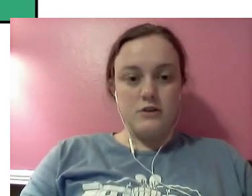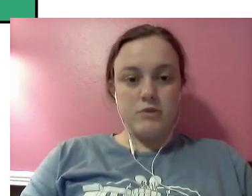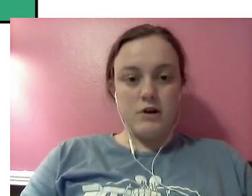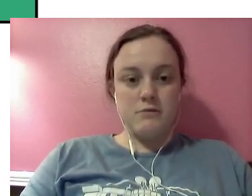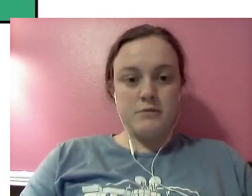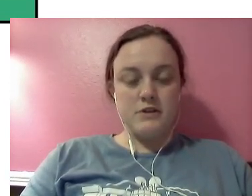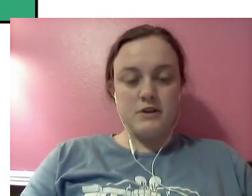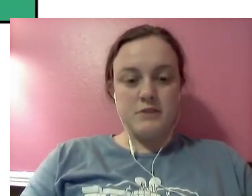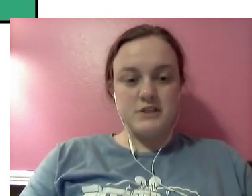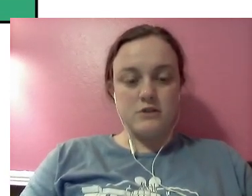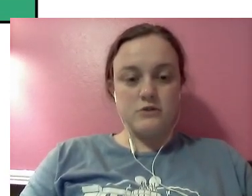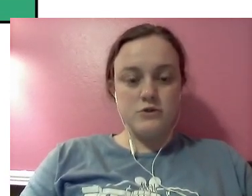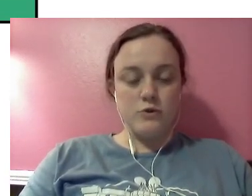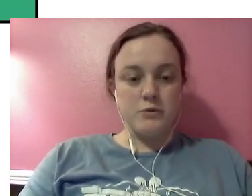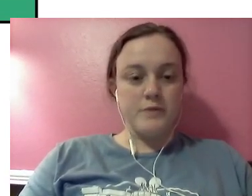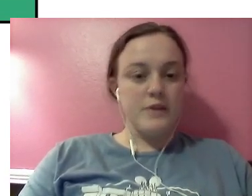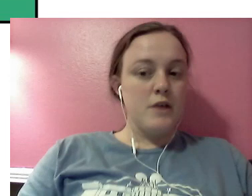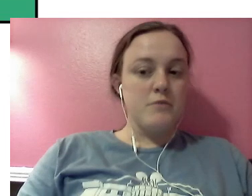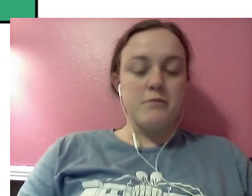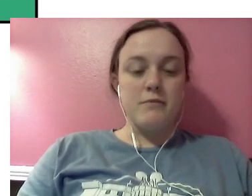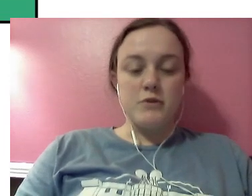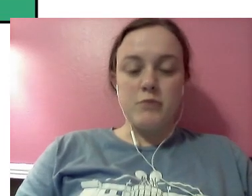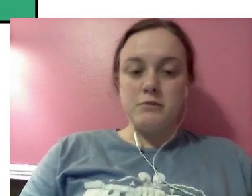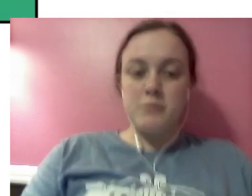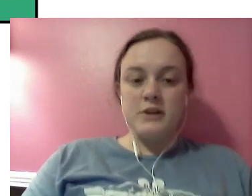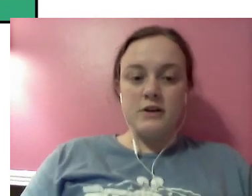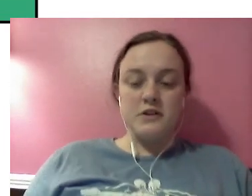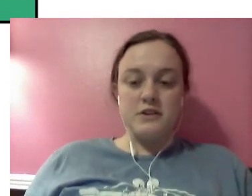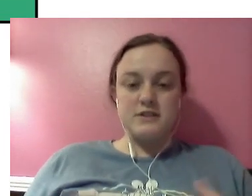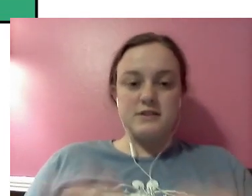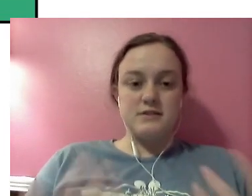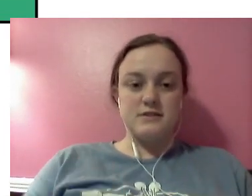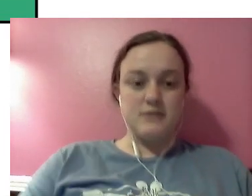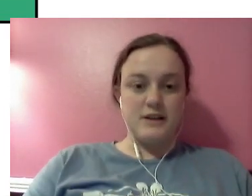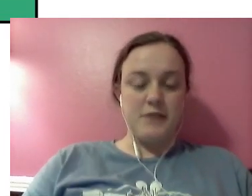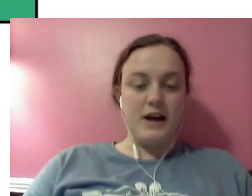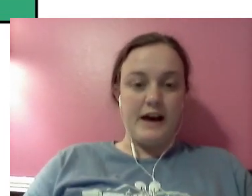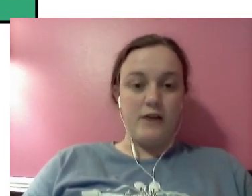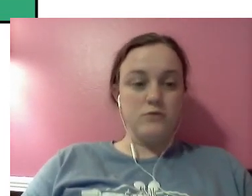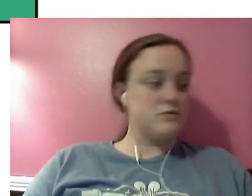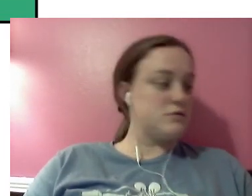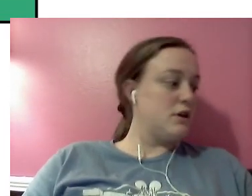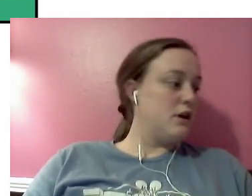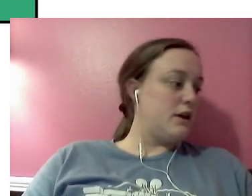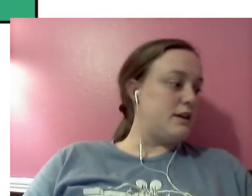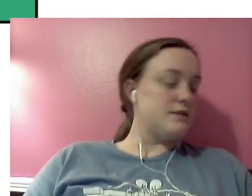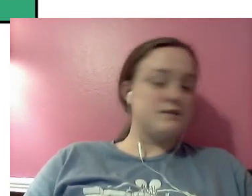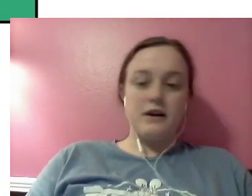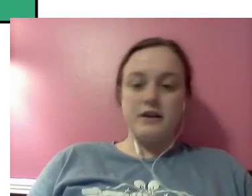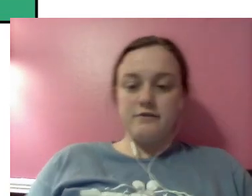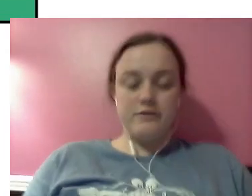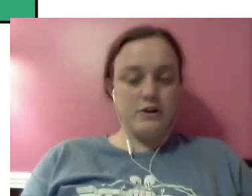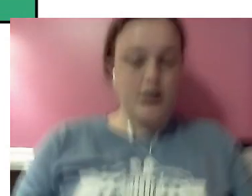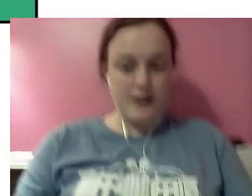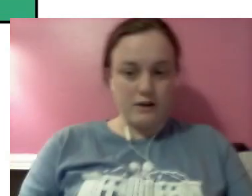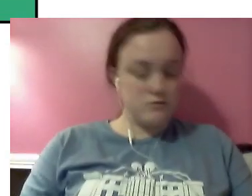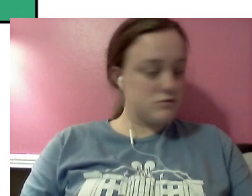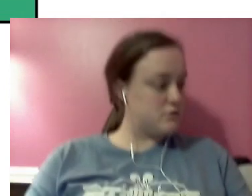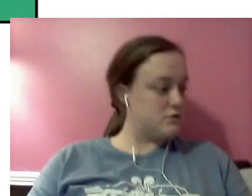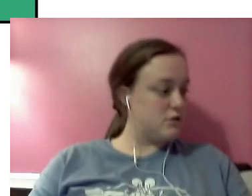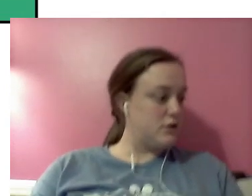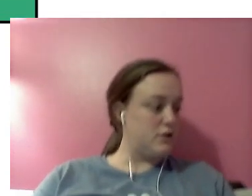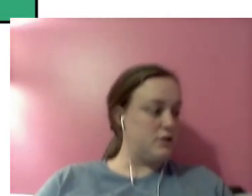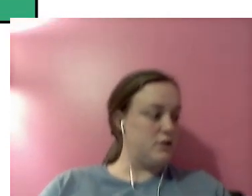And you probably know, my circles are horrible, but you probably know that this is going to be a house. And the sign for